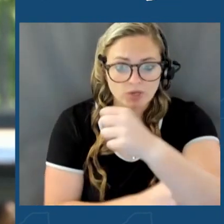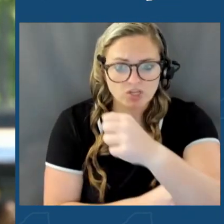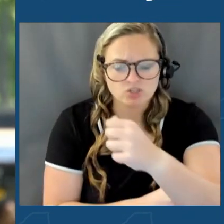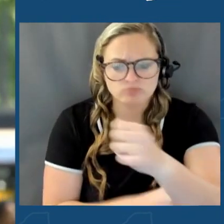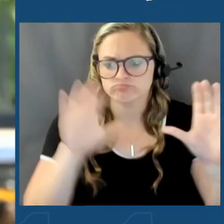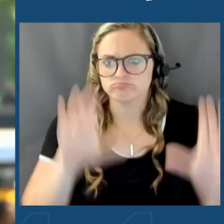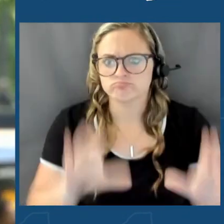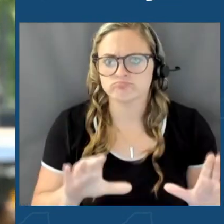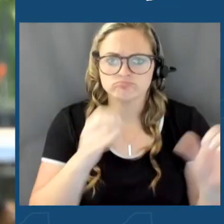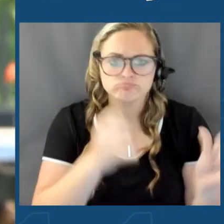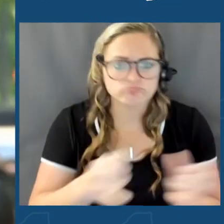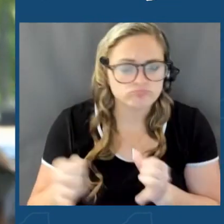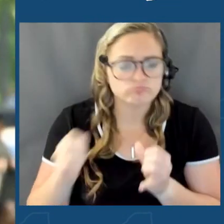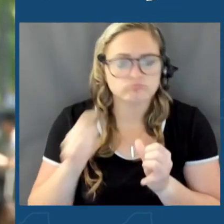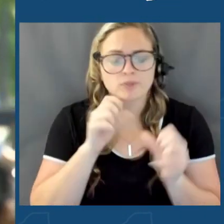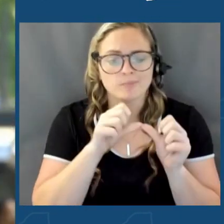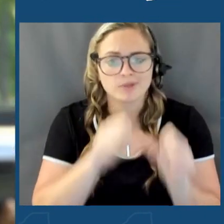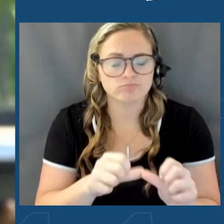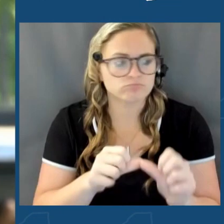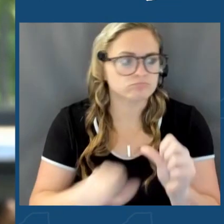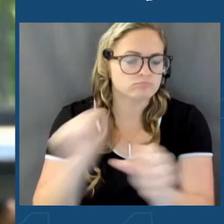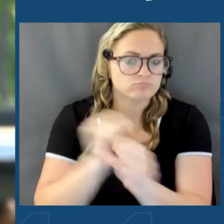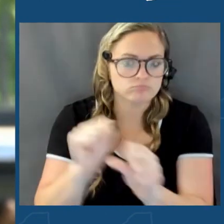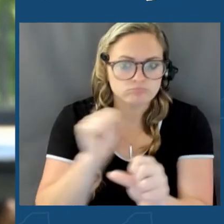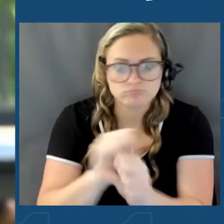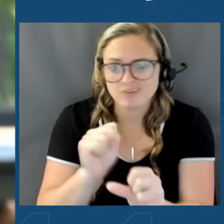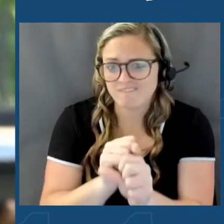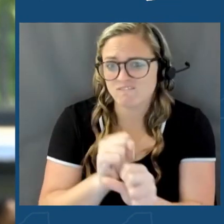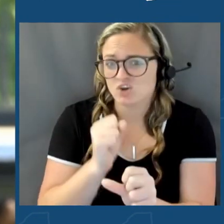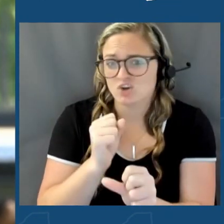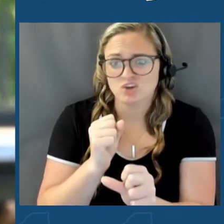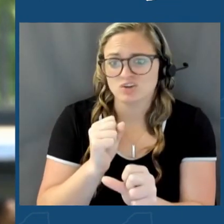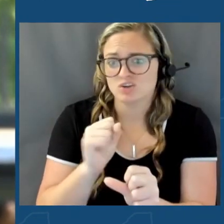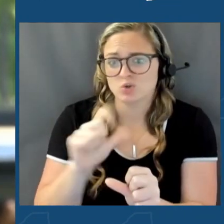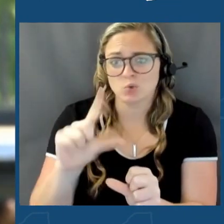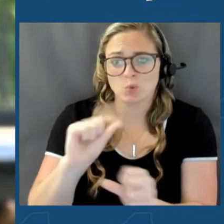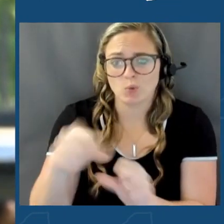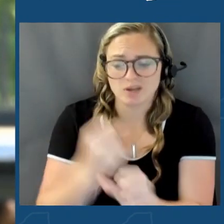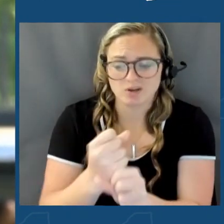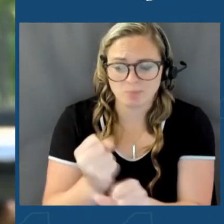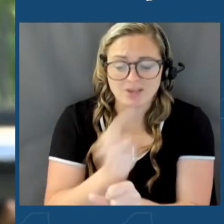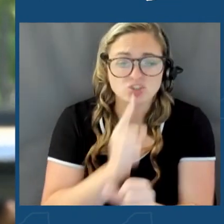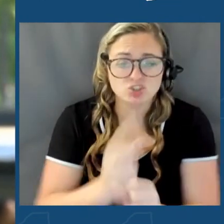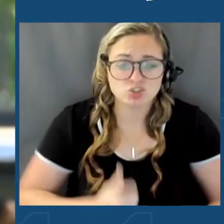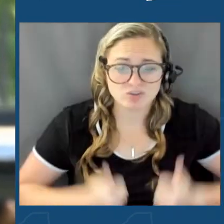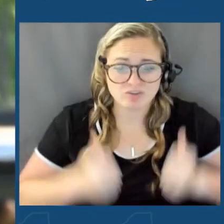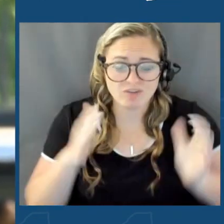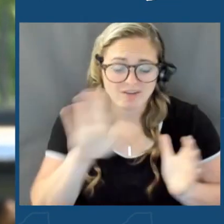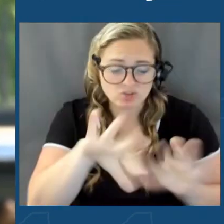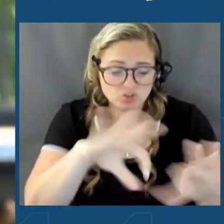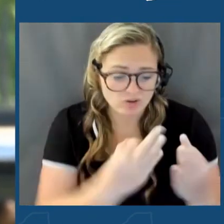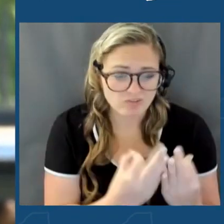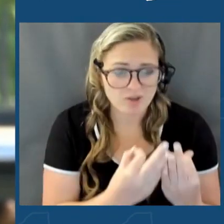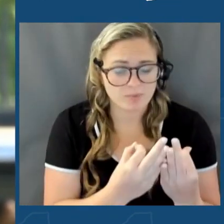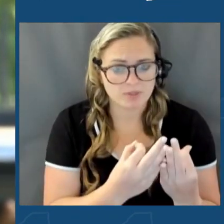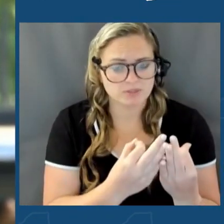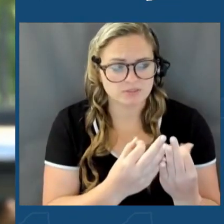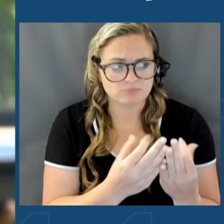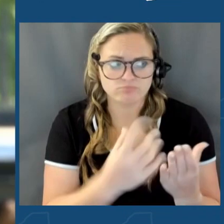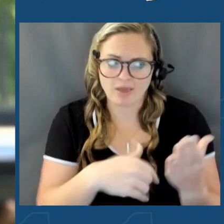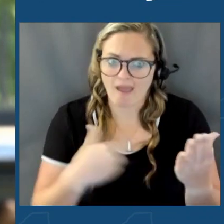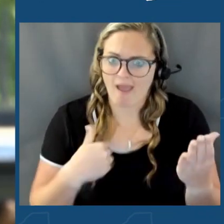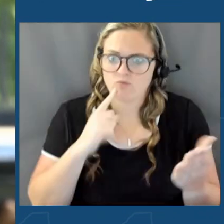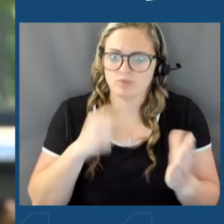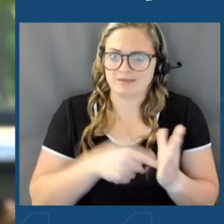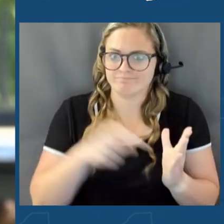been championing this cause for literally 2 decades to make sure that the survivors and their families get what's their due.